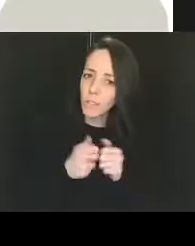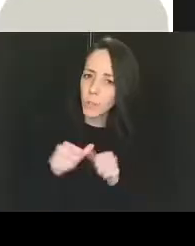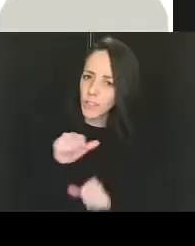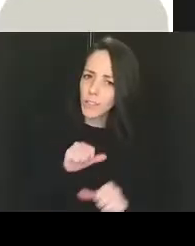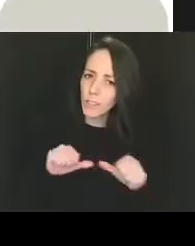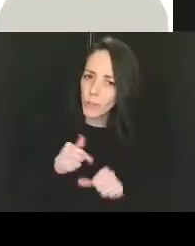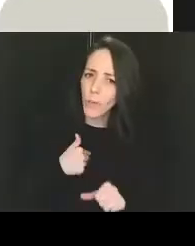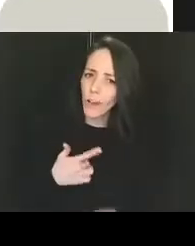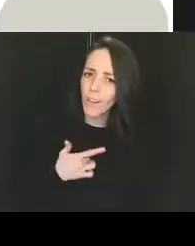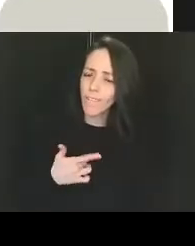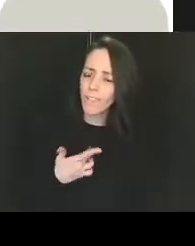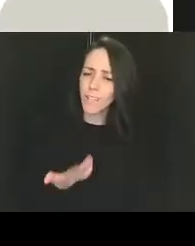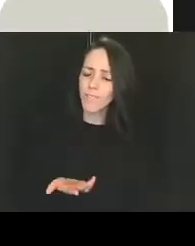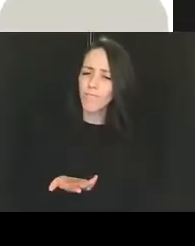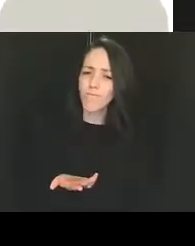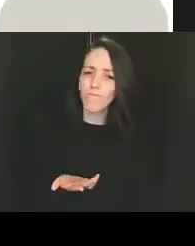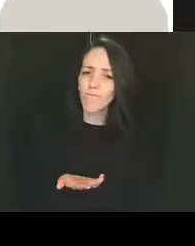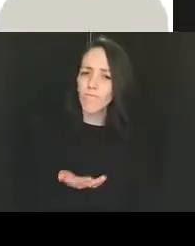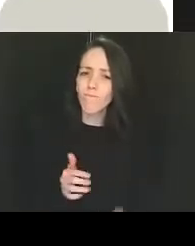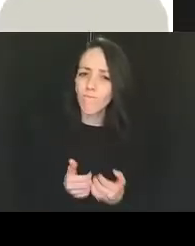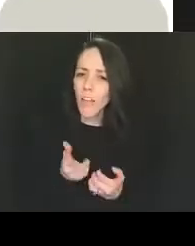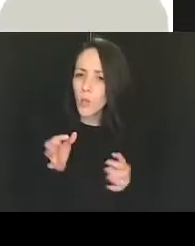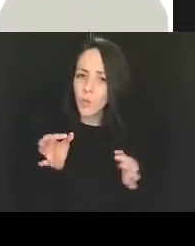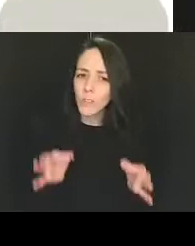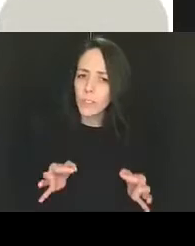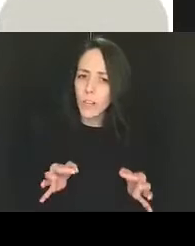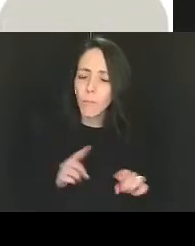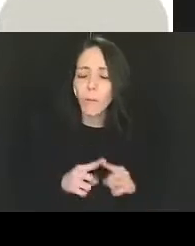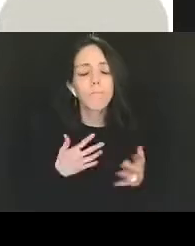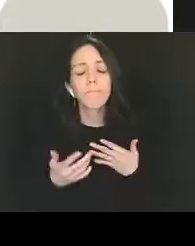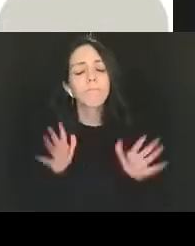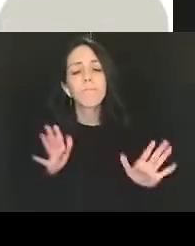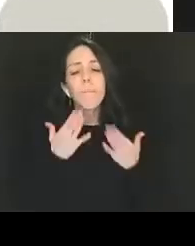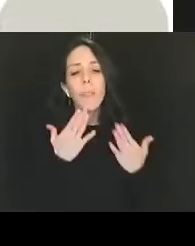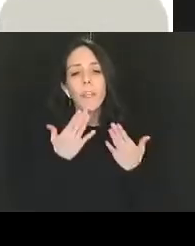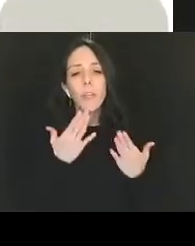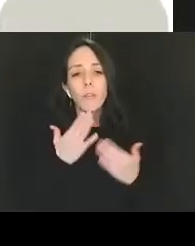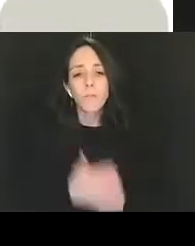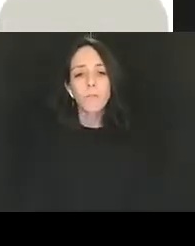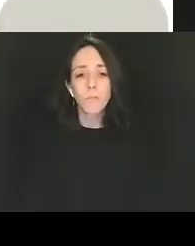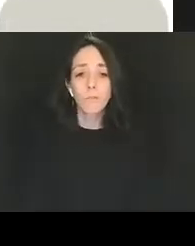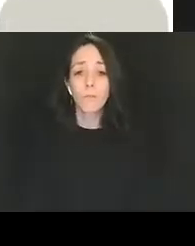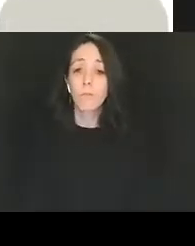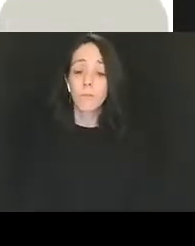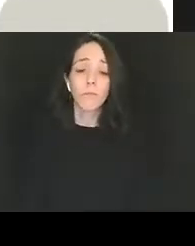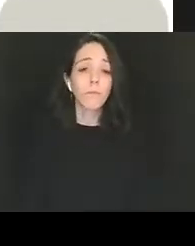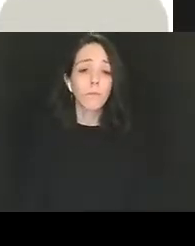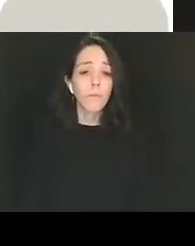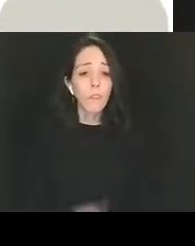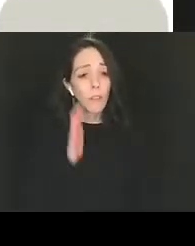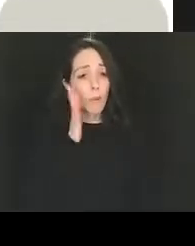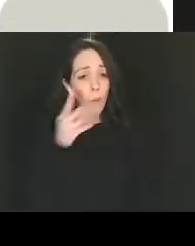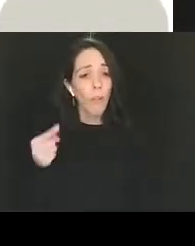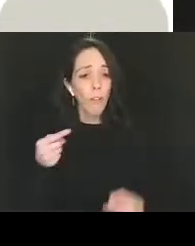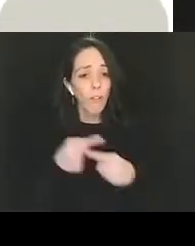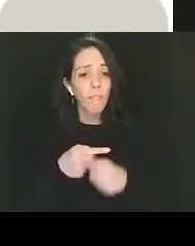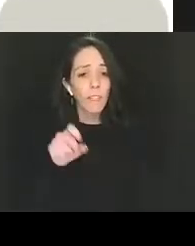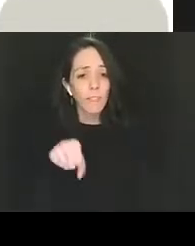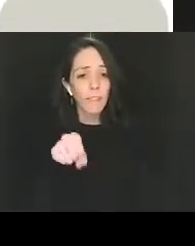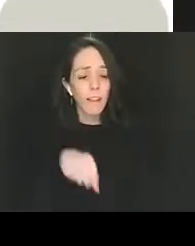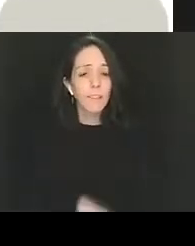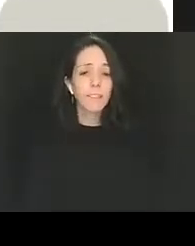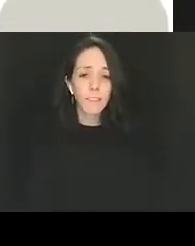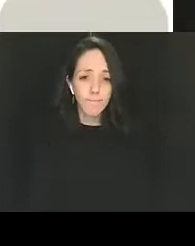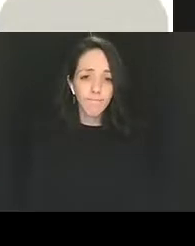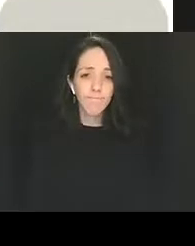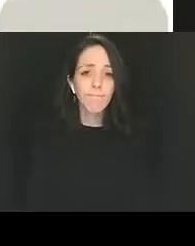just wondering, how do you handle that? But anyway, thank you. Yeah, and then they will conflict, but I think it goes back